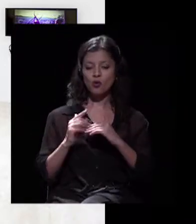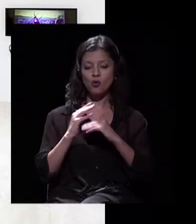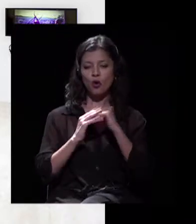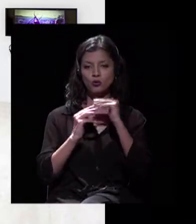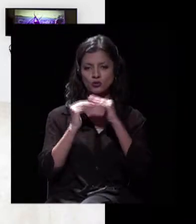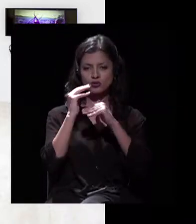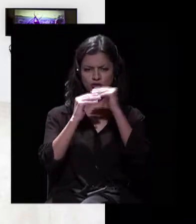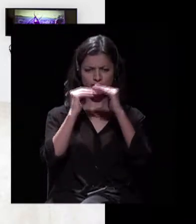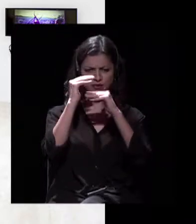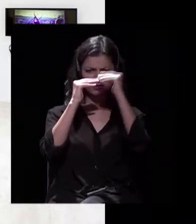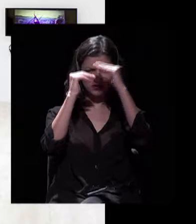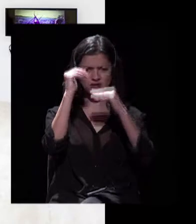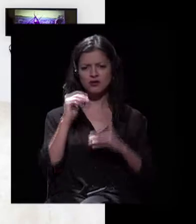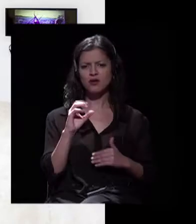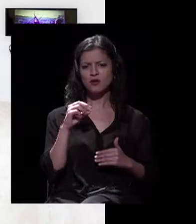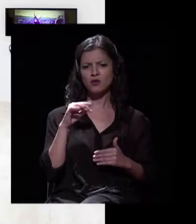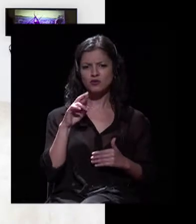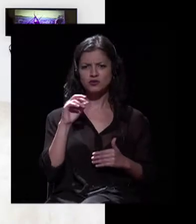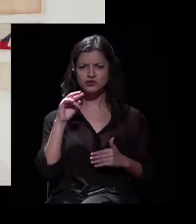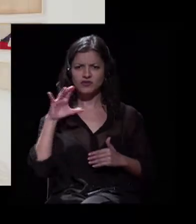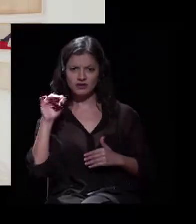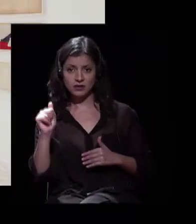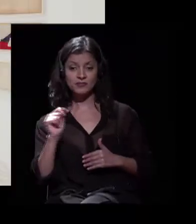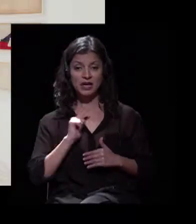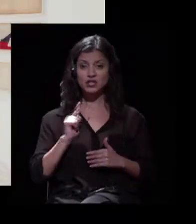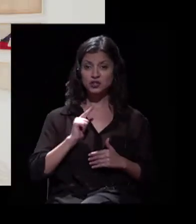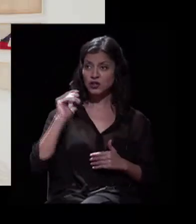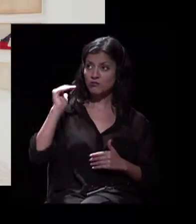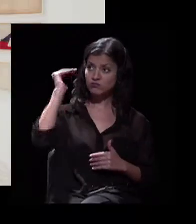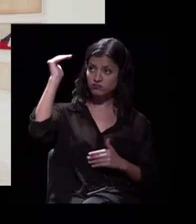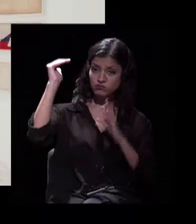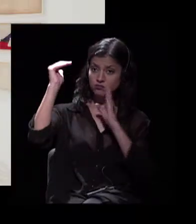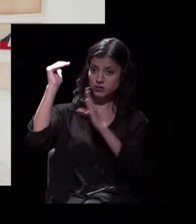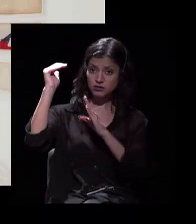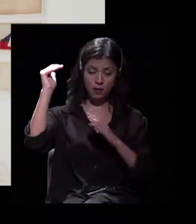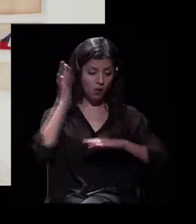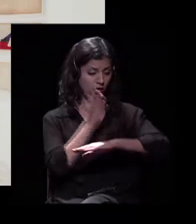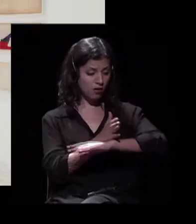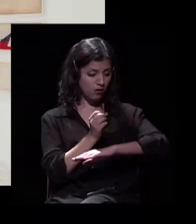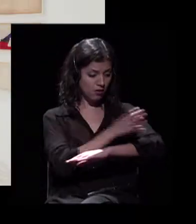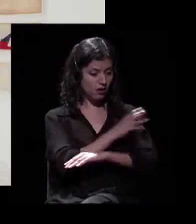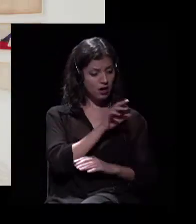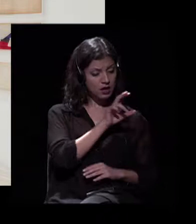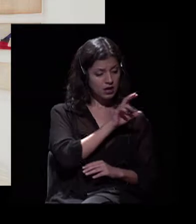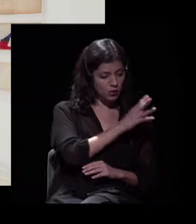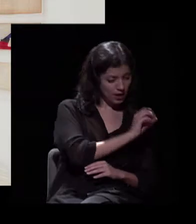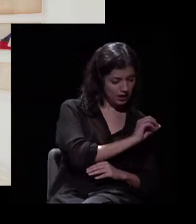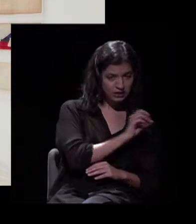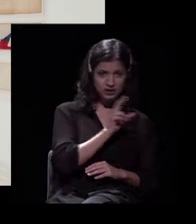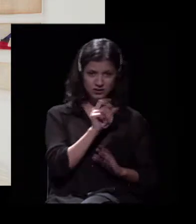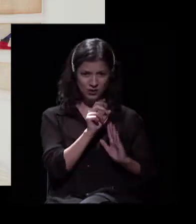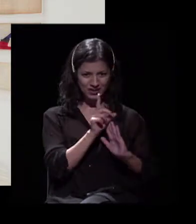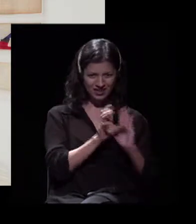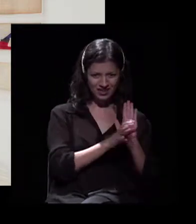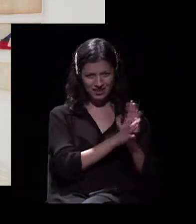region's steadfast advance towards modernity, the prior debates around local forms of